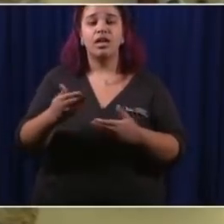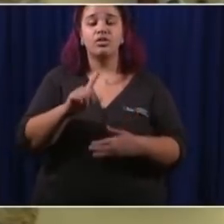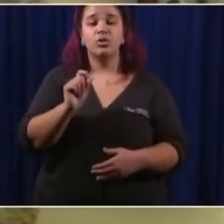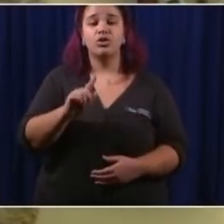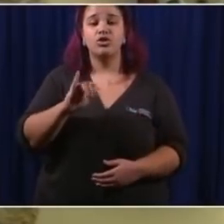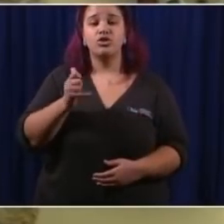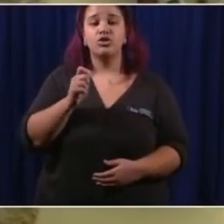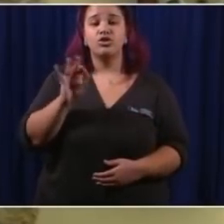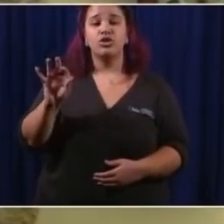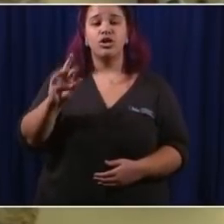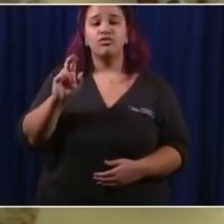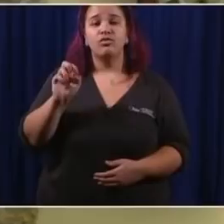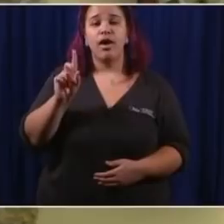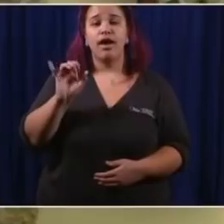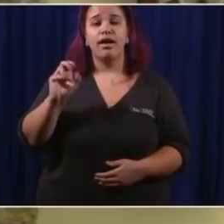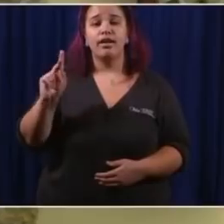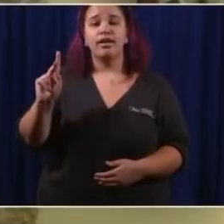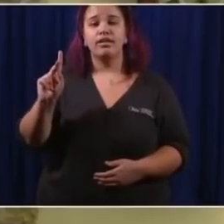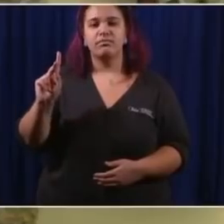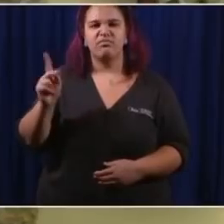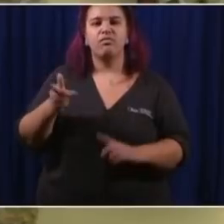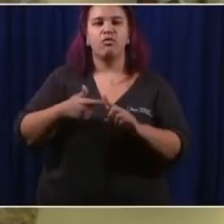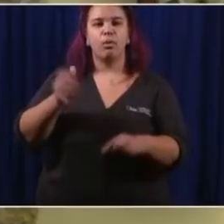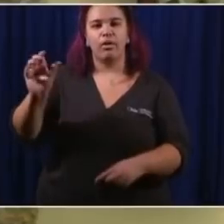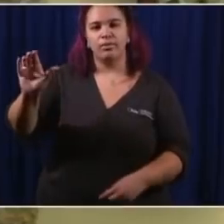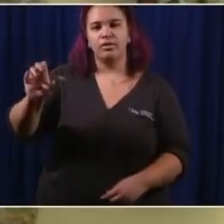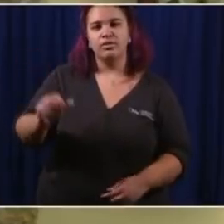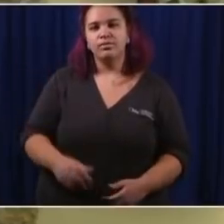Jeff Raddick at WSYX in Columbus.